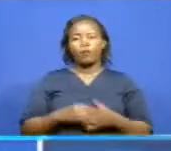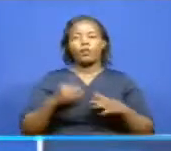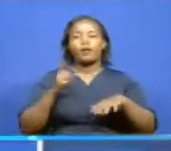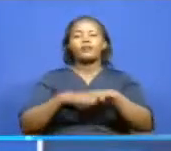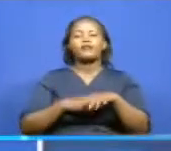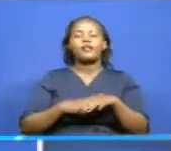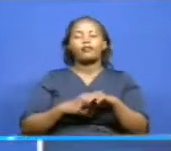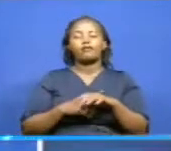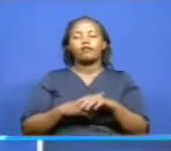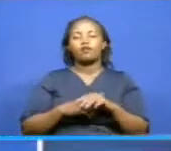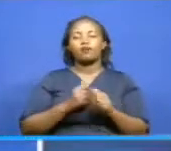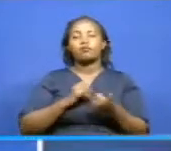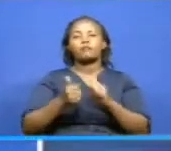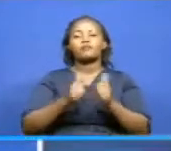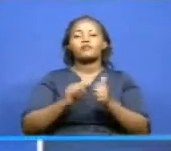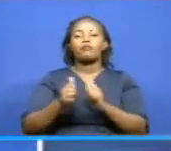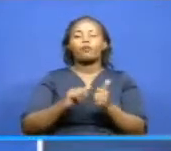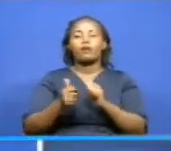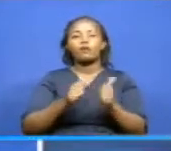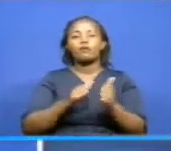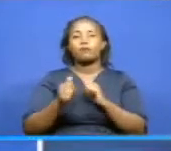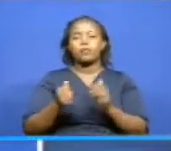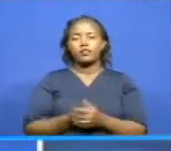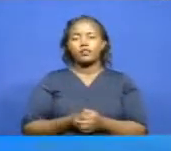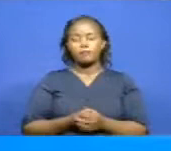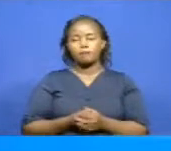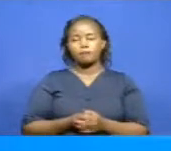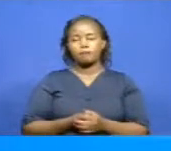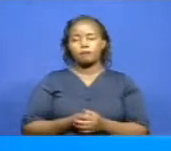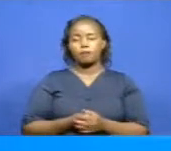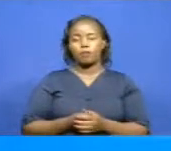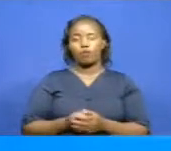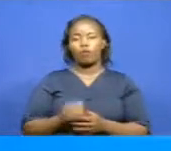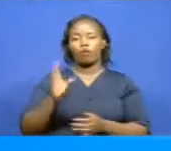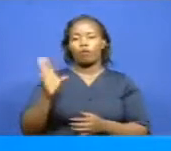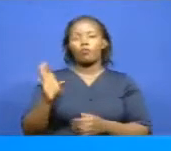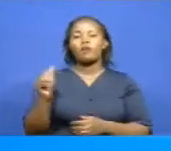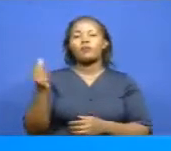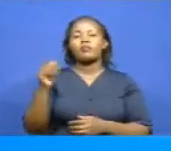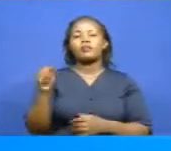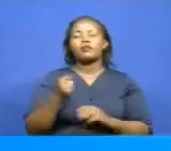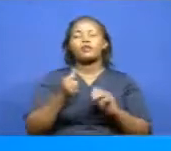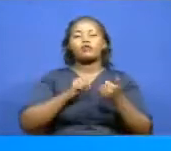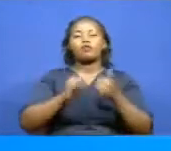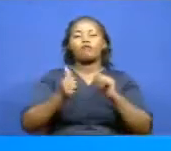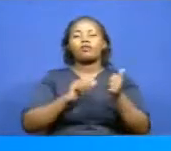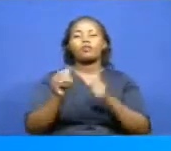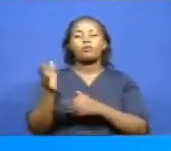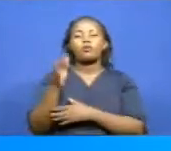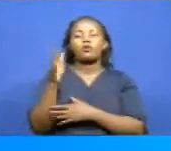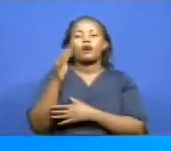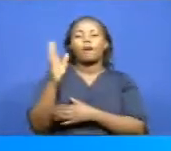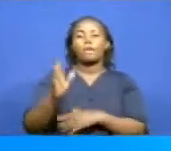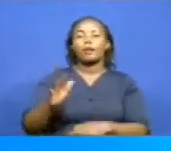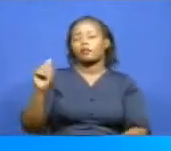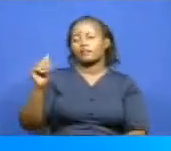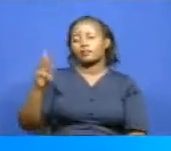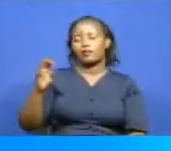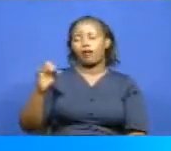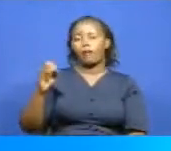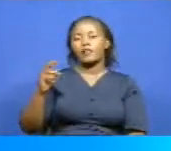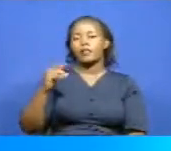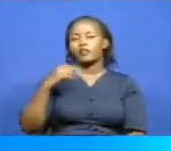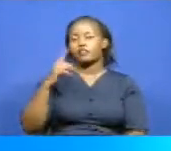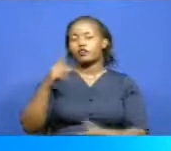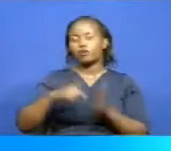Time for Channel One Sports News. Sports Cabinet Secretary Ambassador Amina Mohammed has said that the government is determined